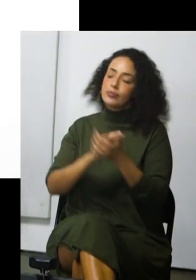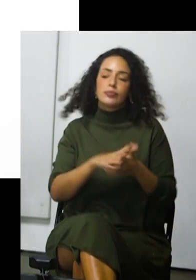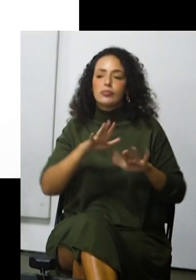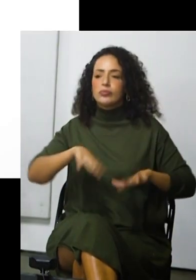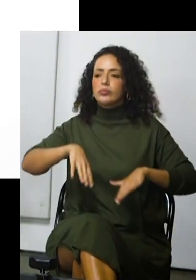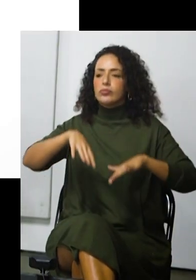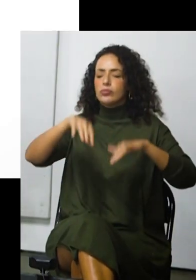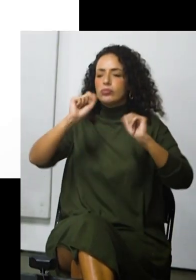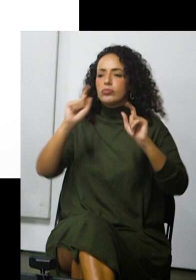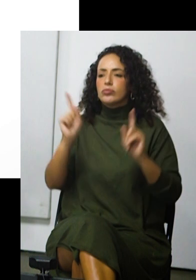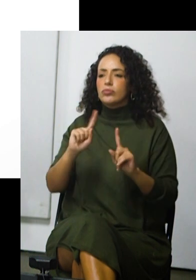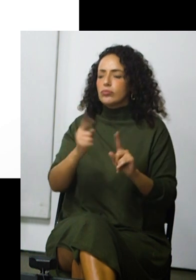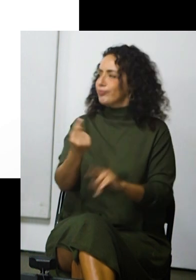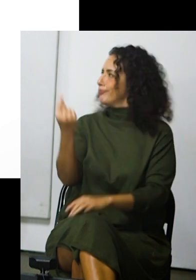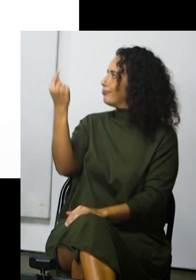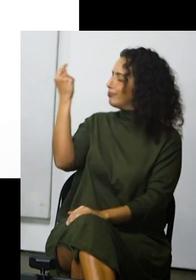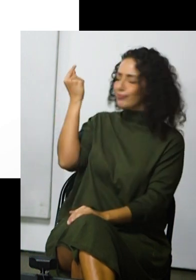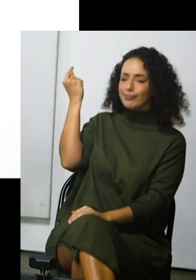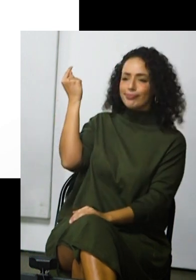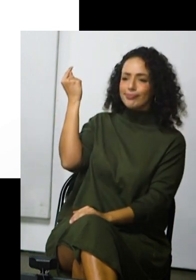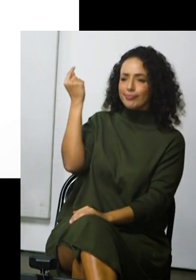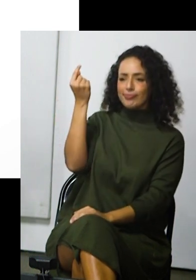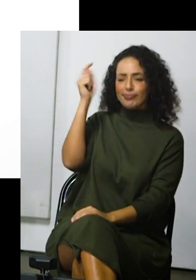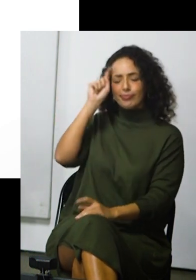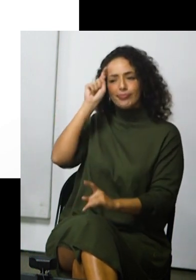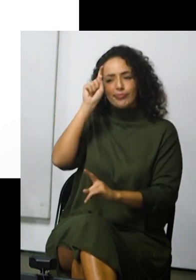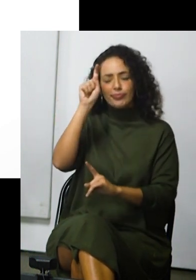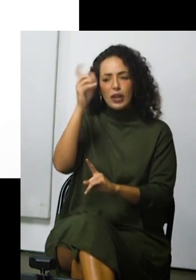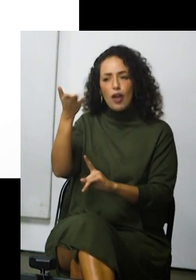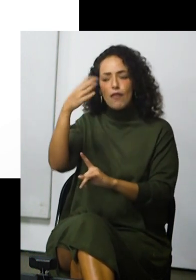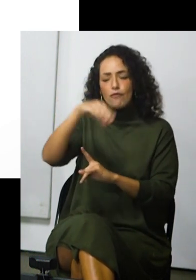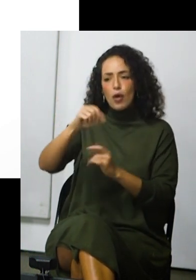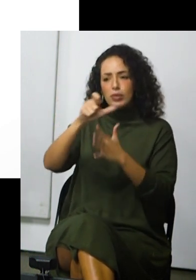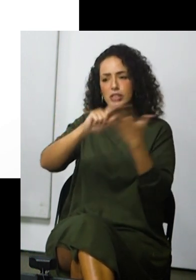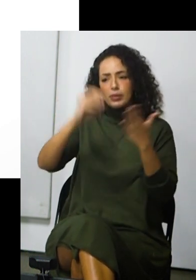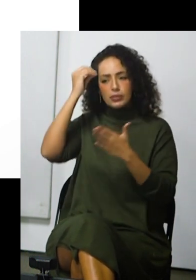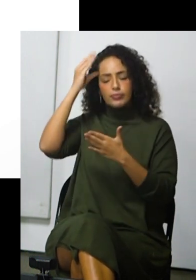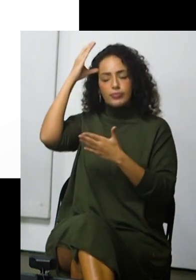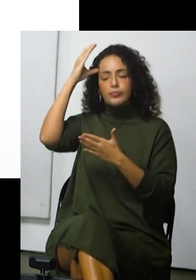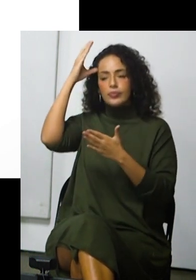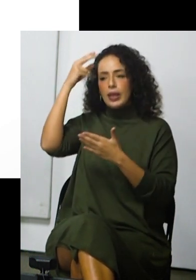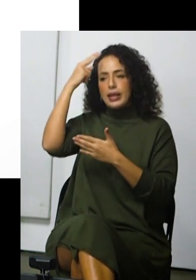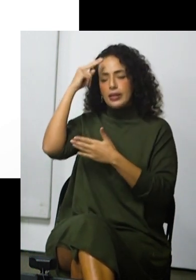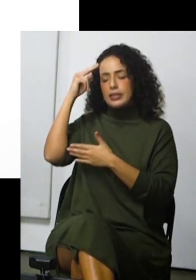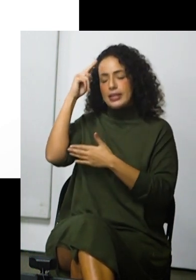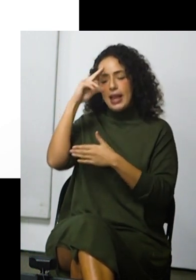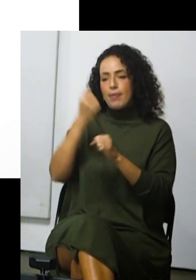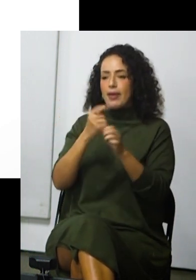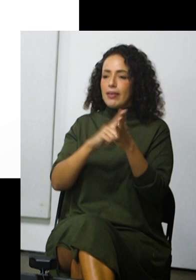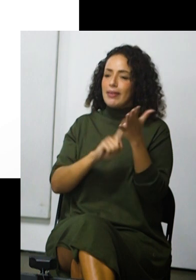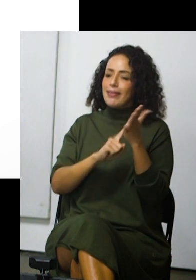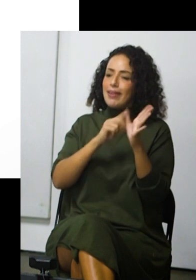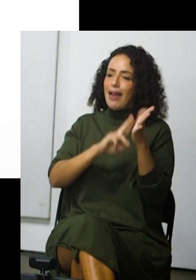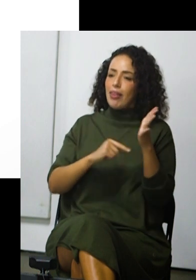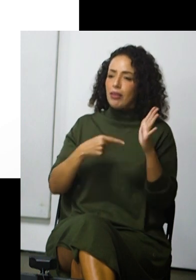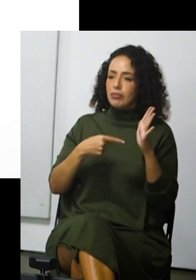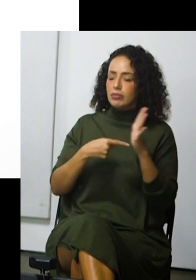start by conjuring this idea of disability scholar Rosemary Garland-Thompson's